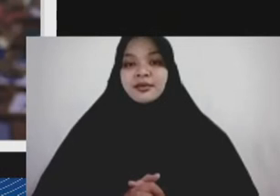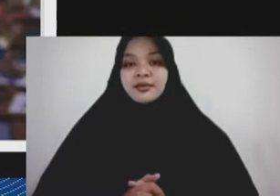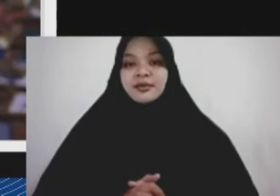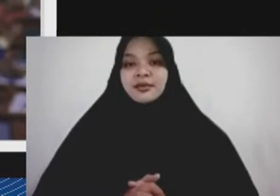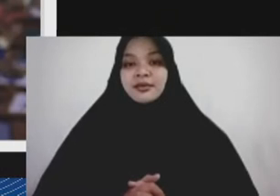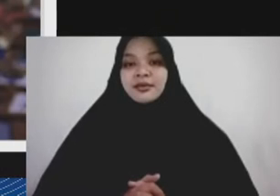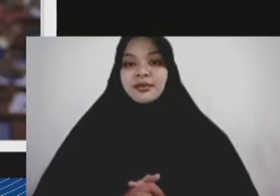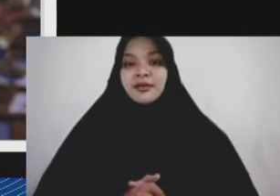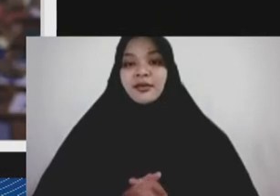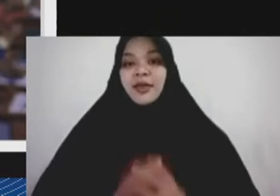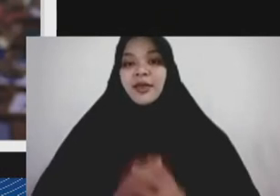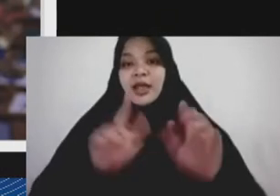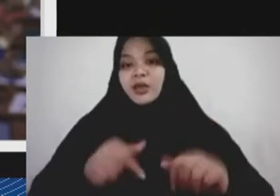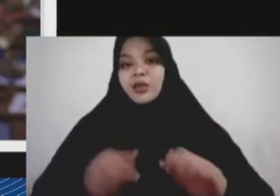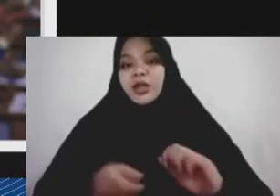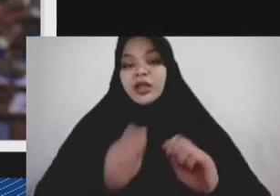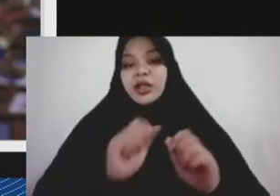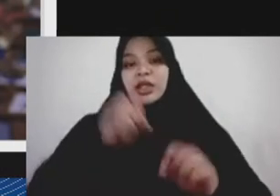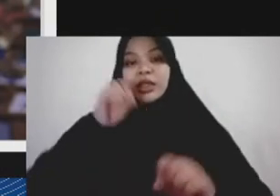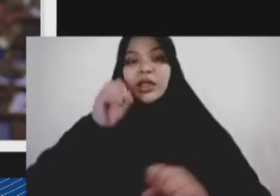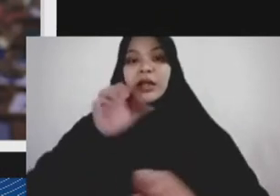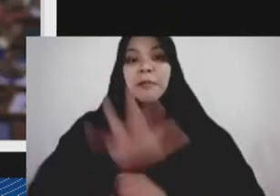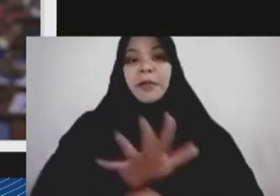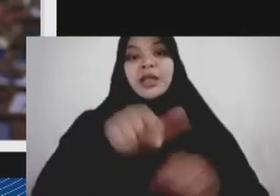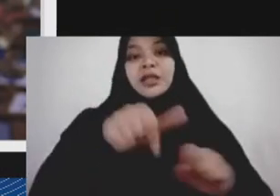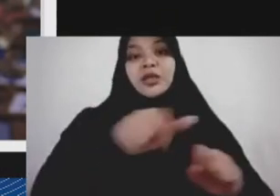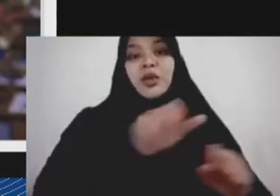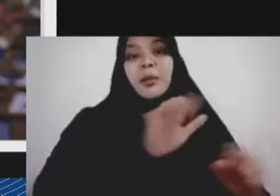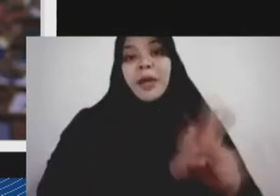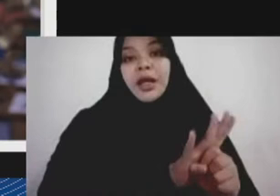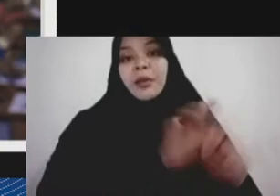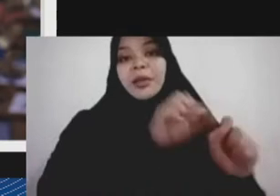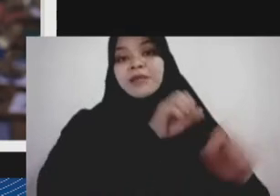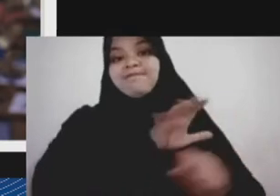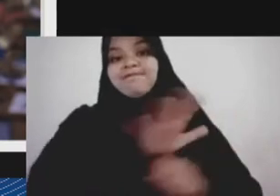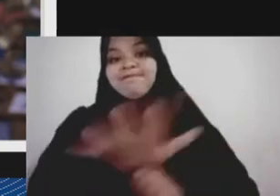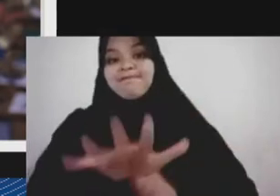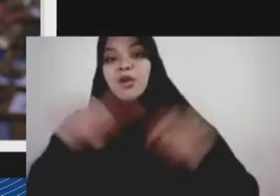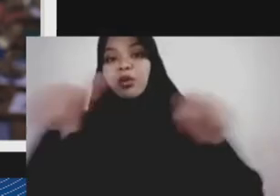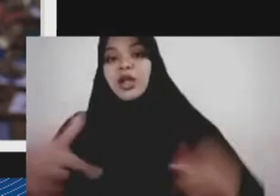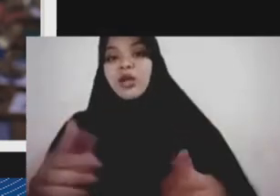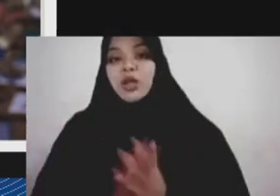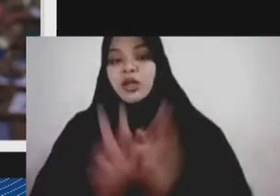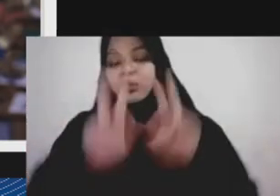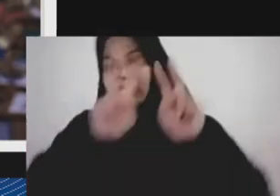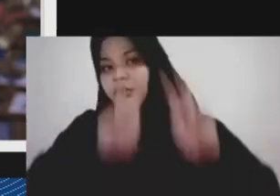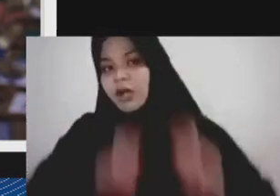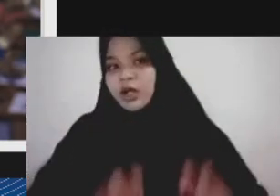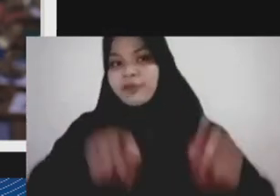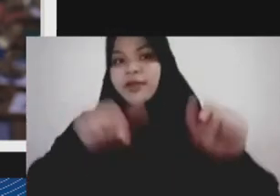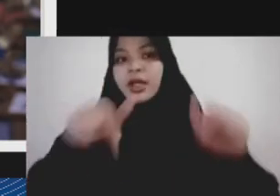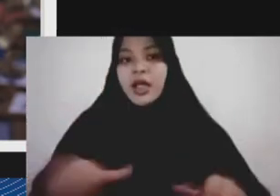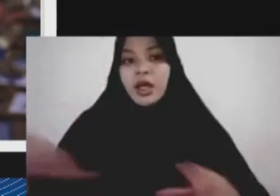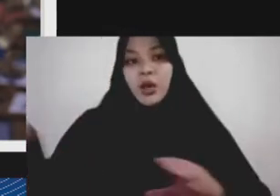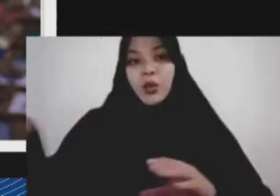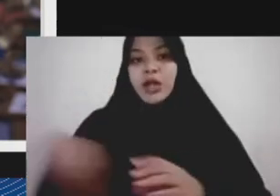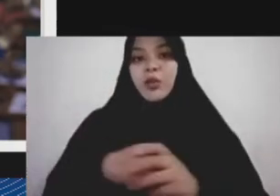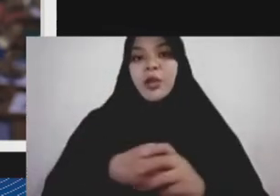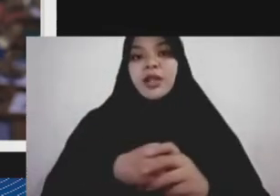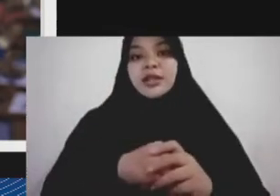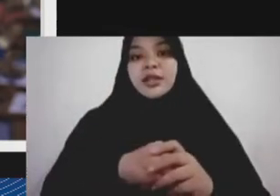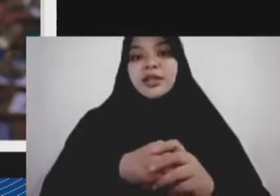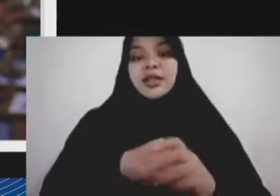To mitigate the impact of the pandemic, it is critical to identify and adapt our various development